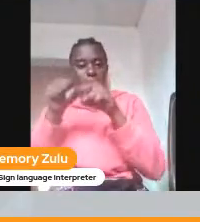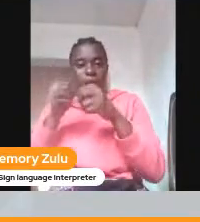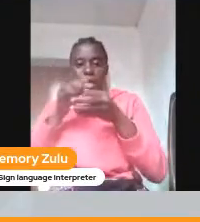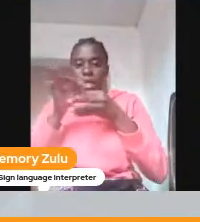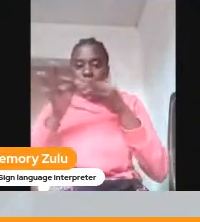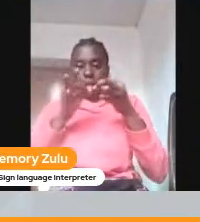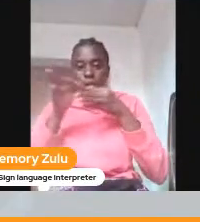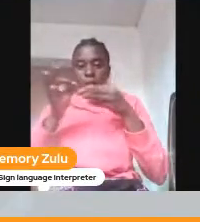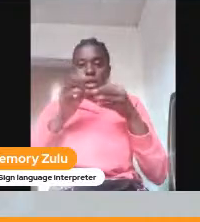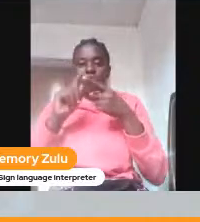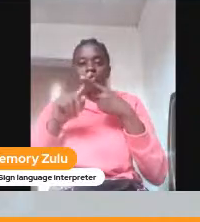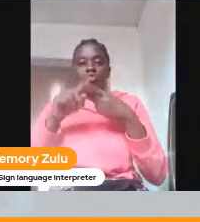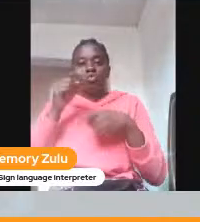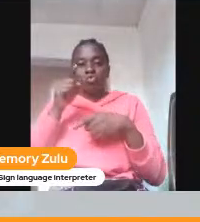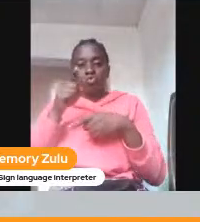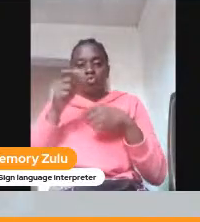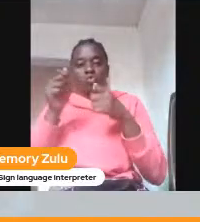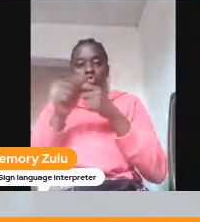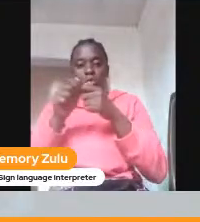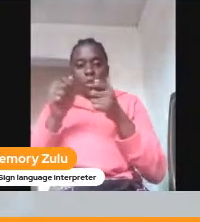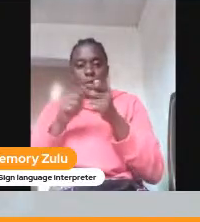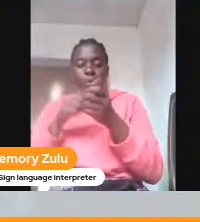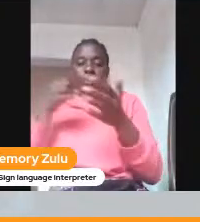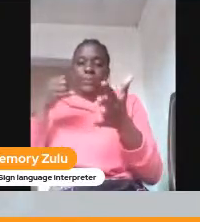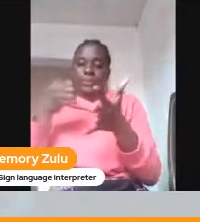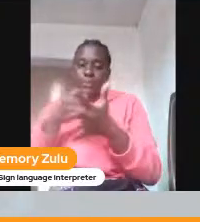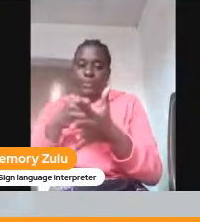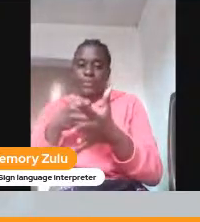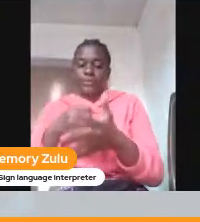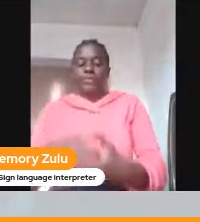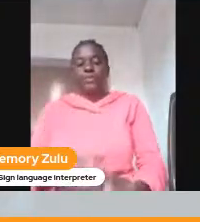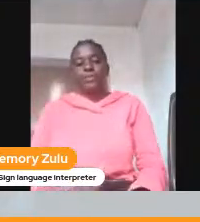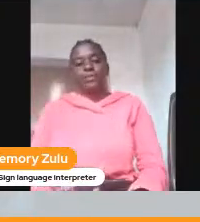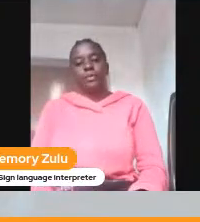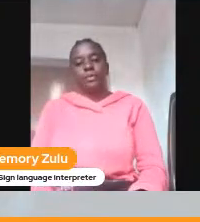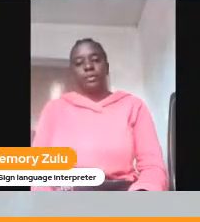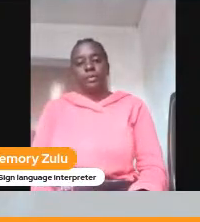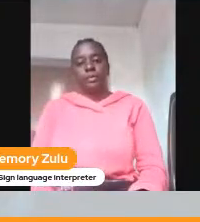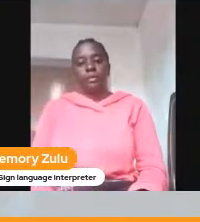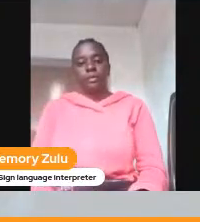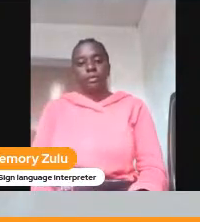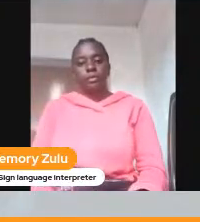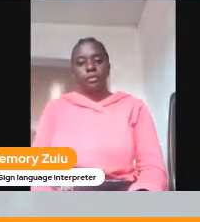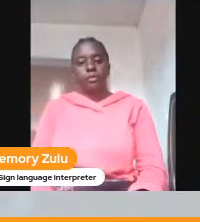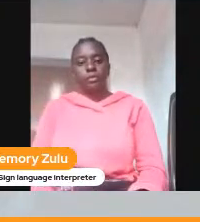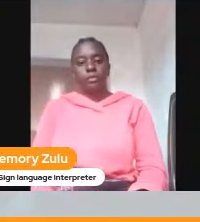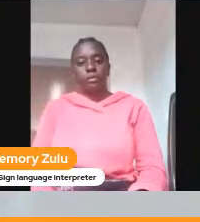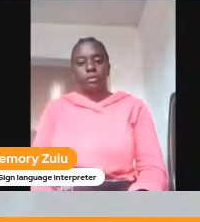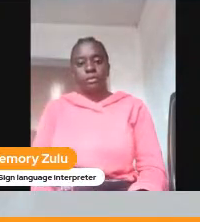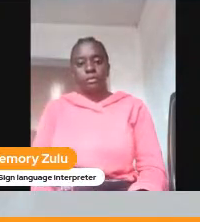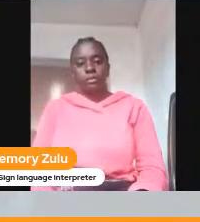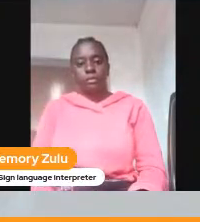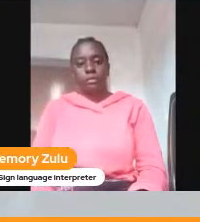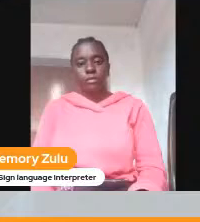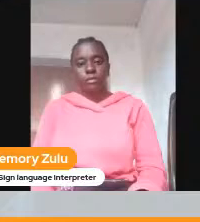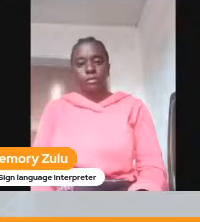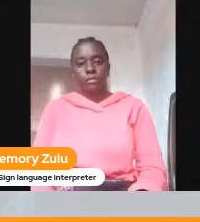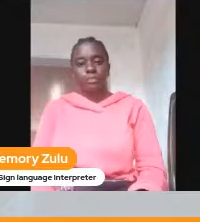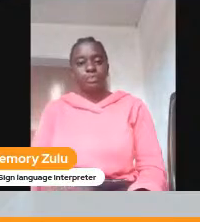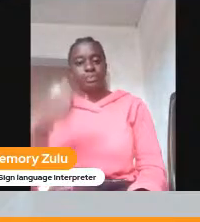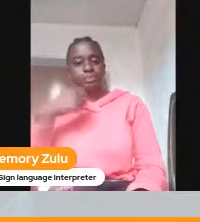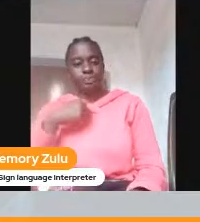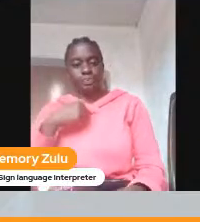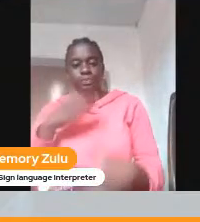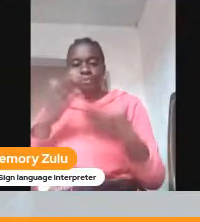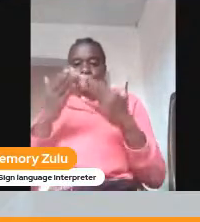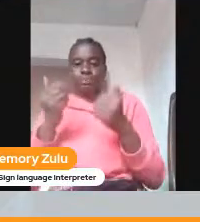Monida, what's your takeaway message for our audience? Okay, so my takeaway message is that when you notice any